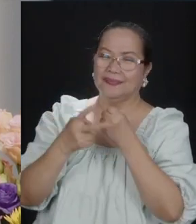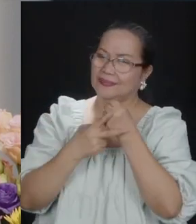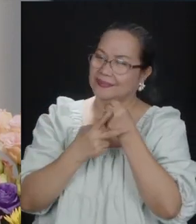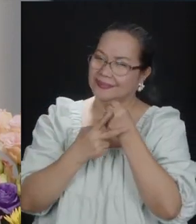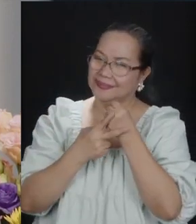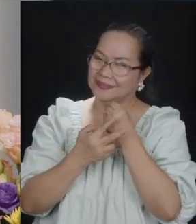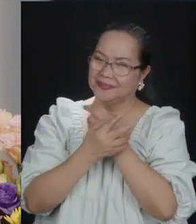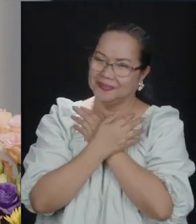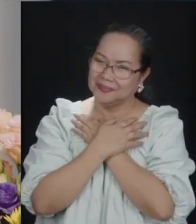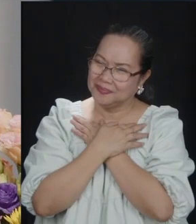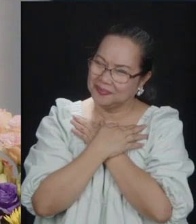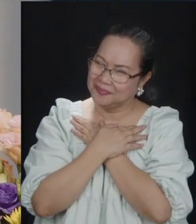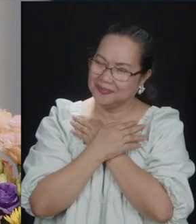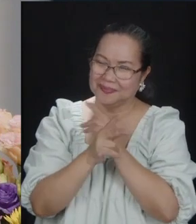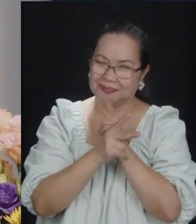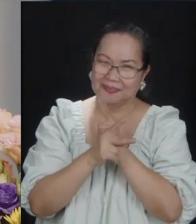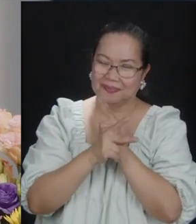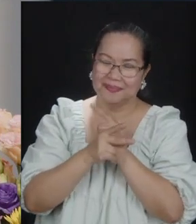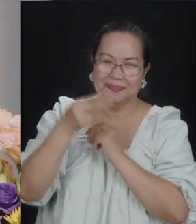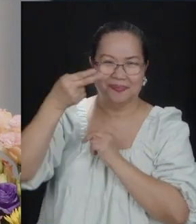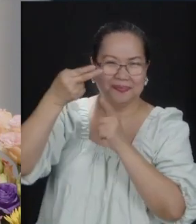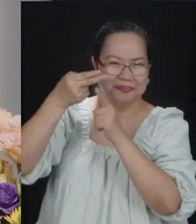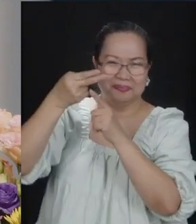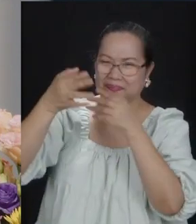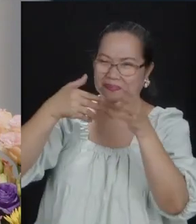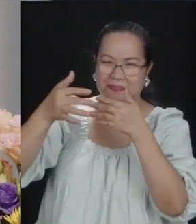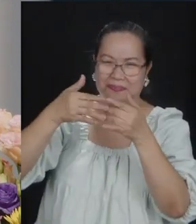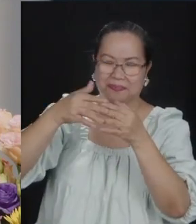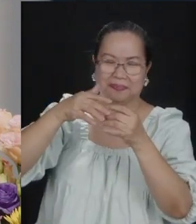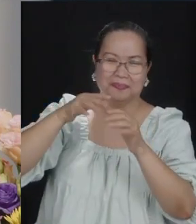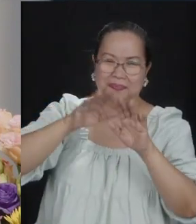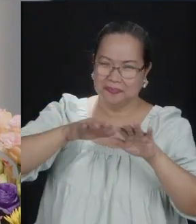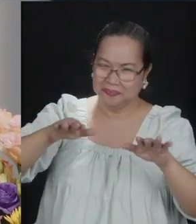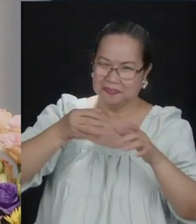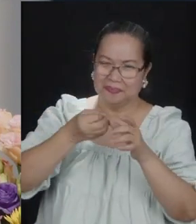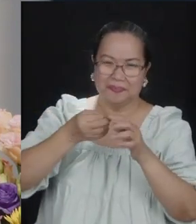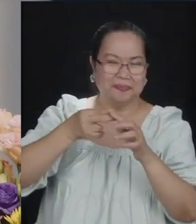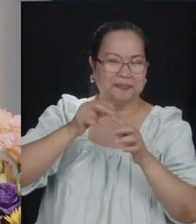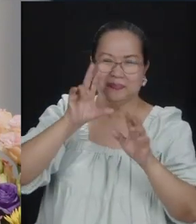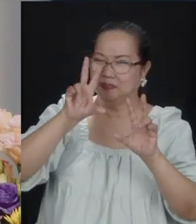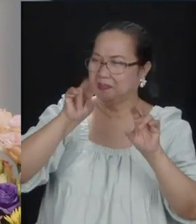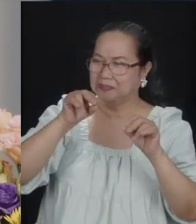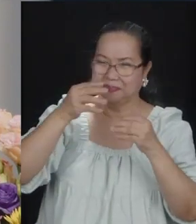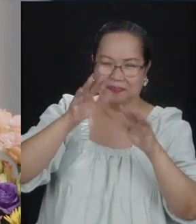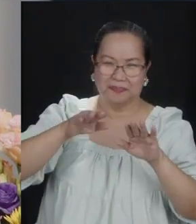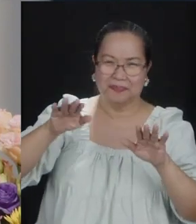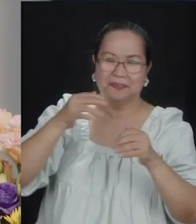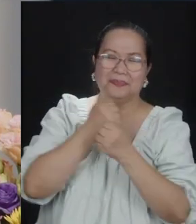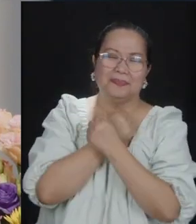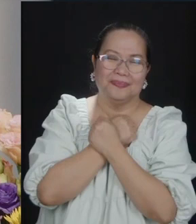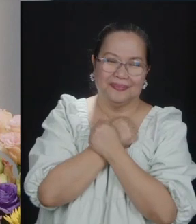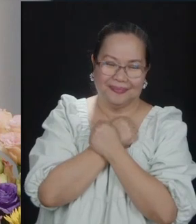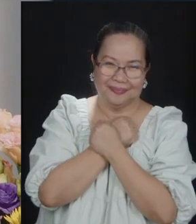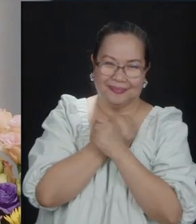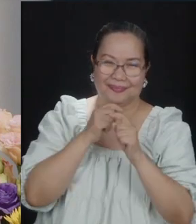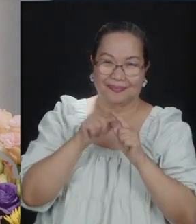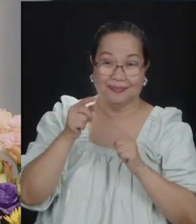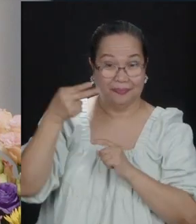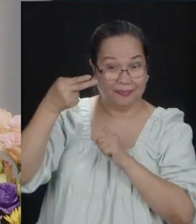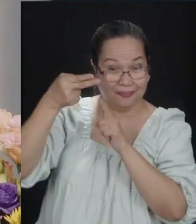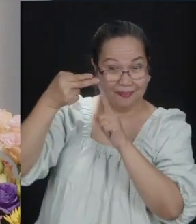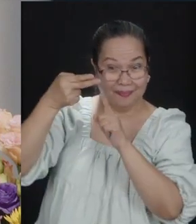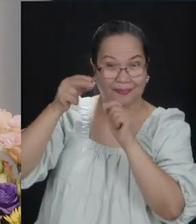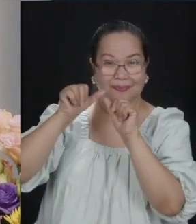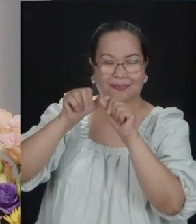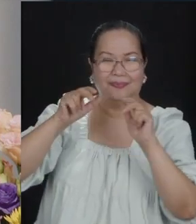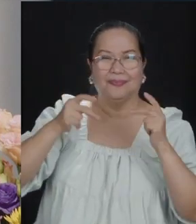not care whether Hannah was barren or not. He loved her anyway. But Hannah's pain continued. She